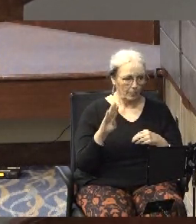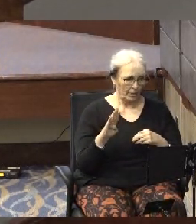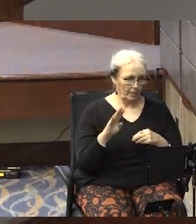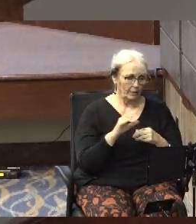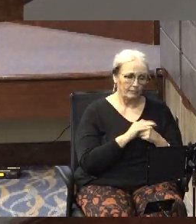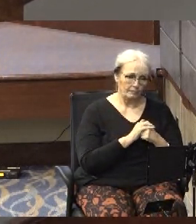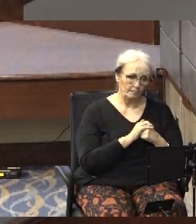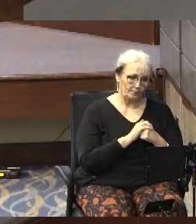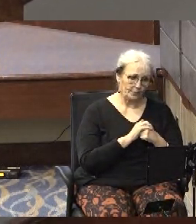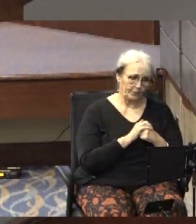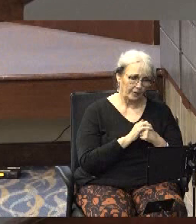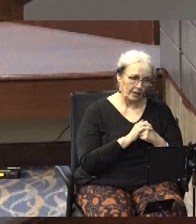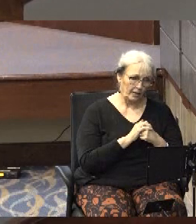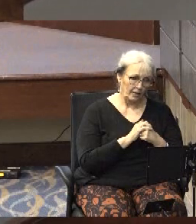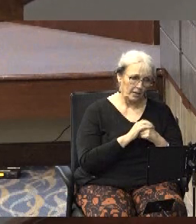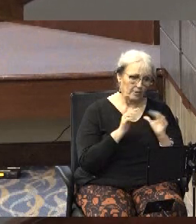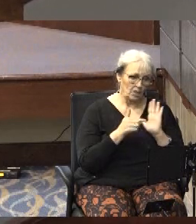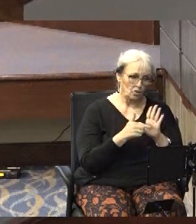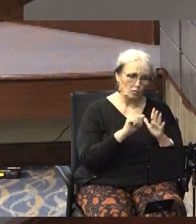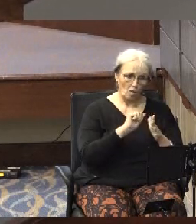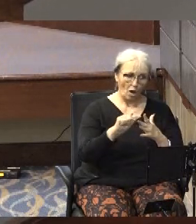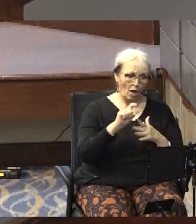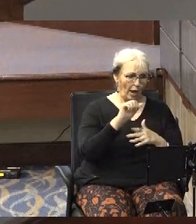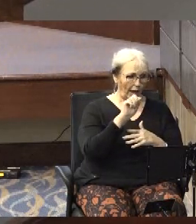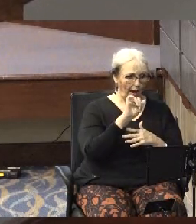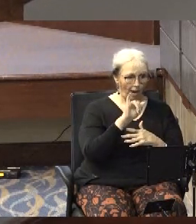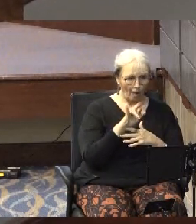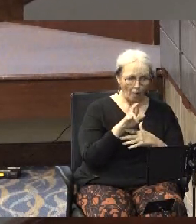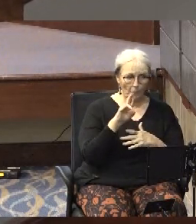for that shows all the Airbnbs in the area.